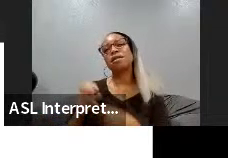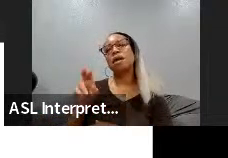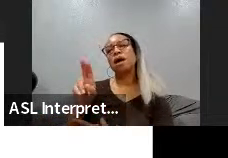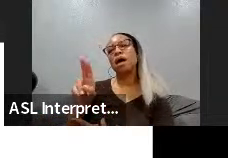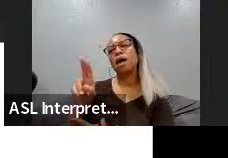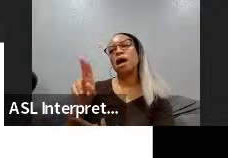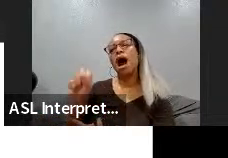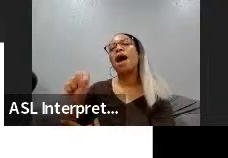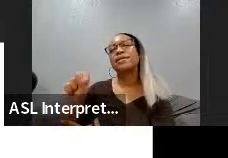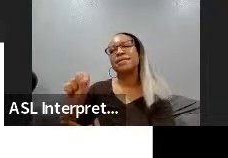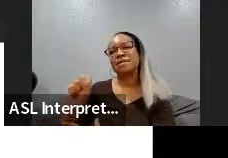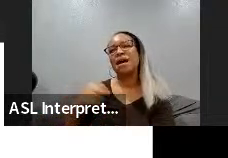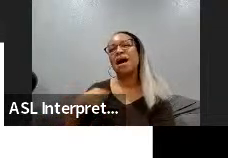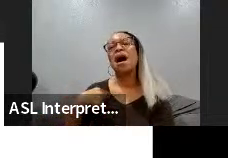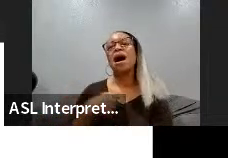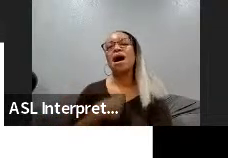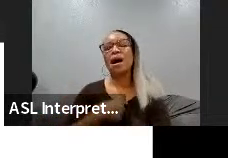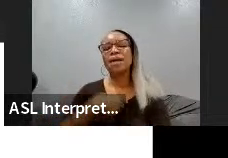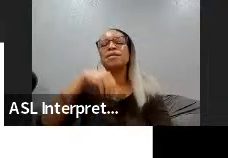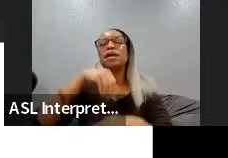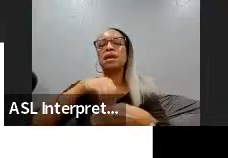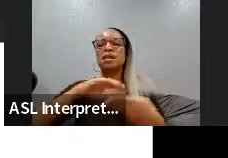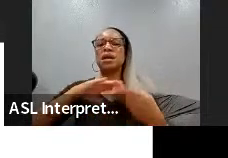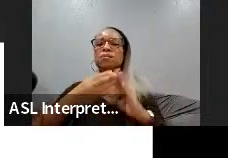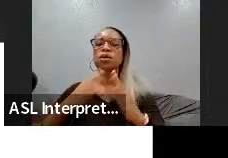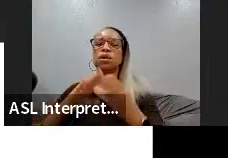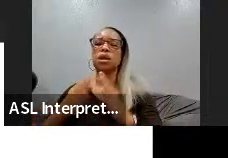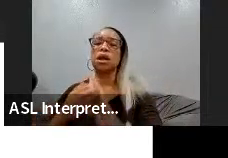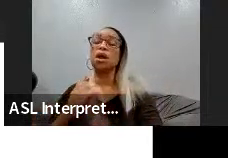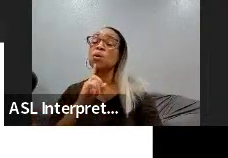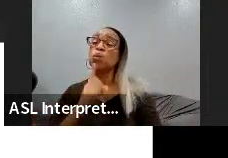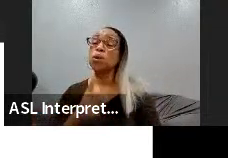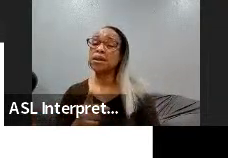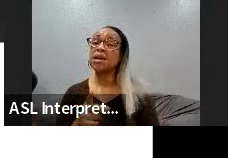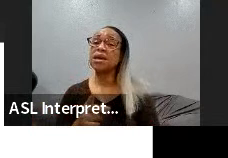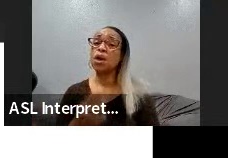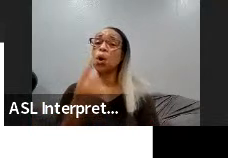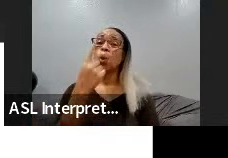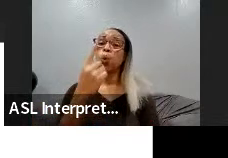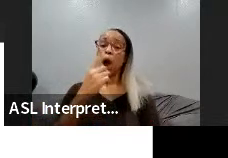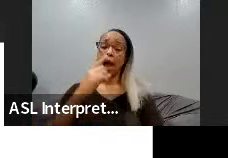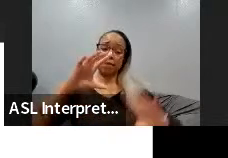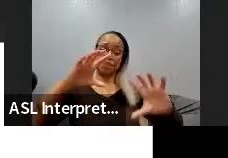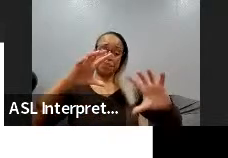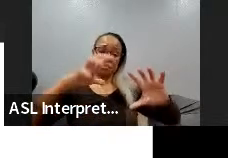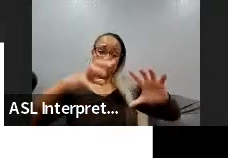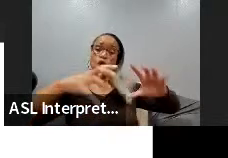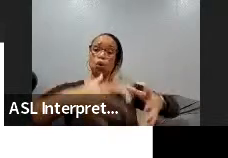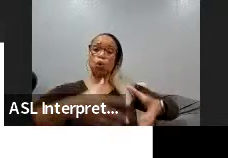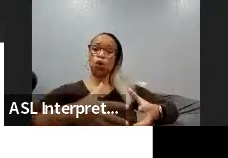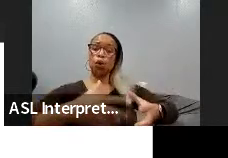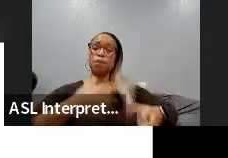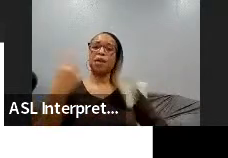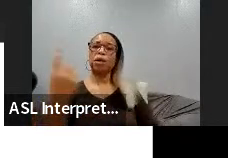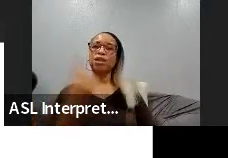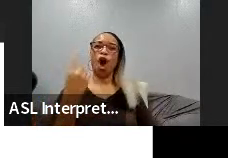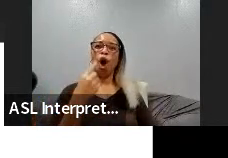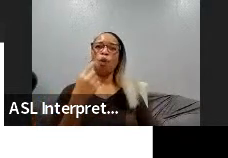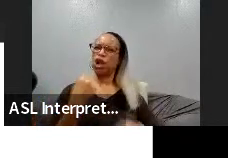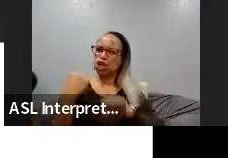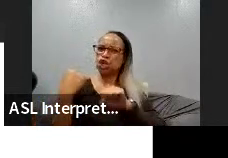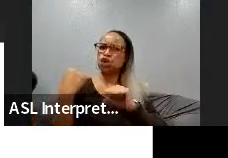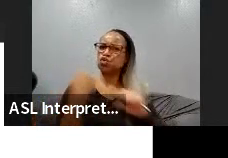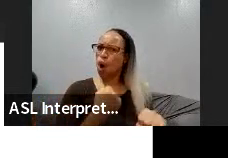In particular, one, demographic that has always stood out